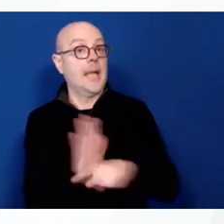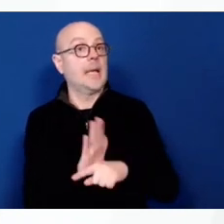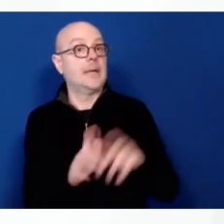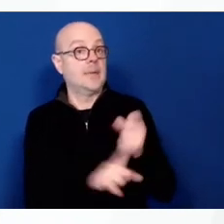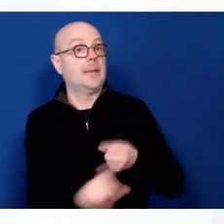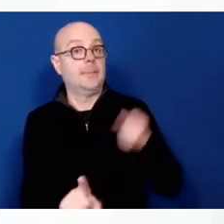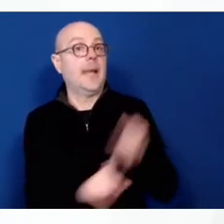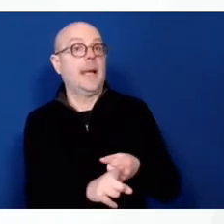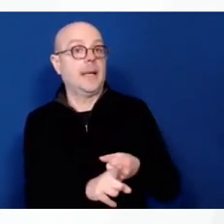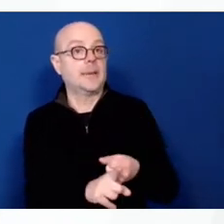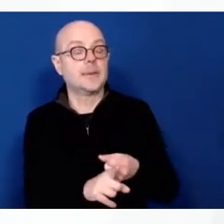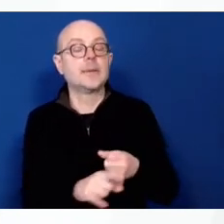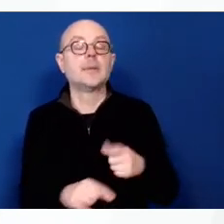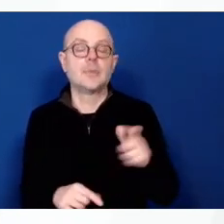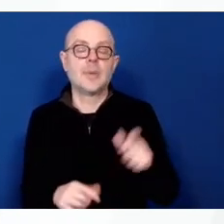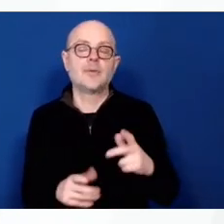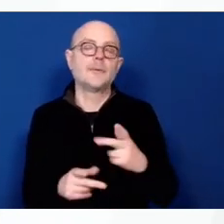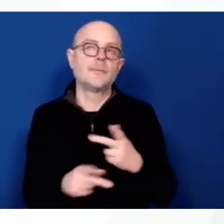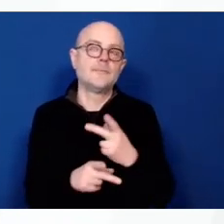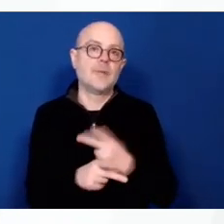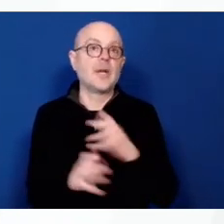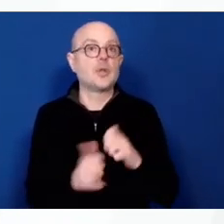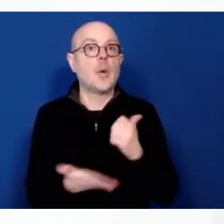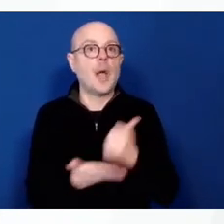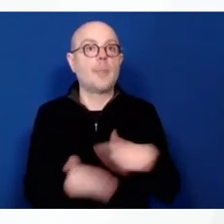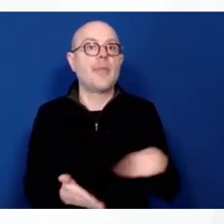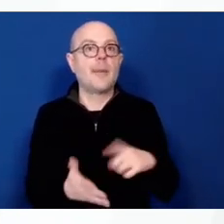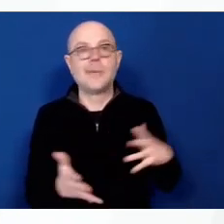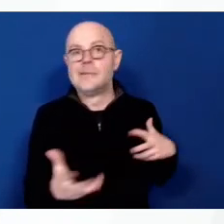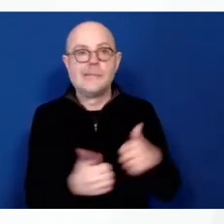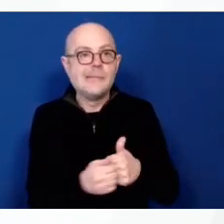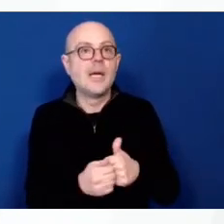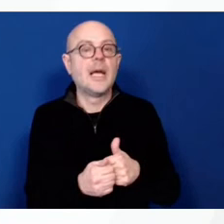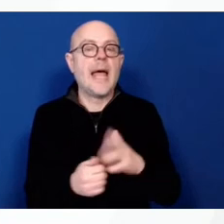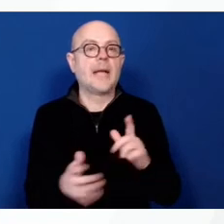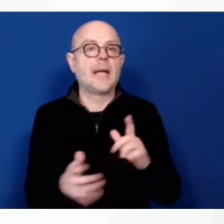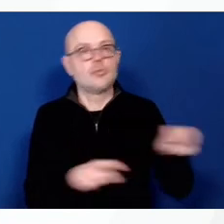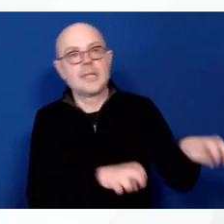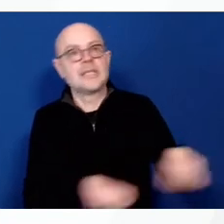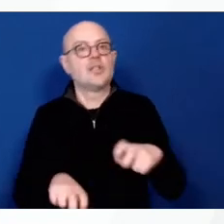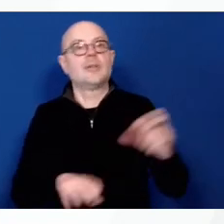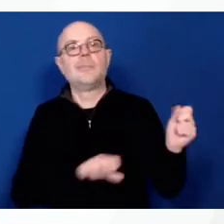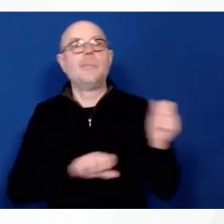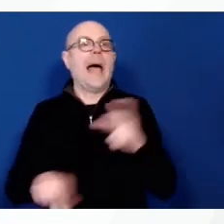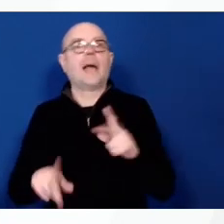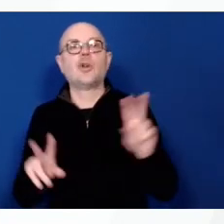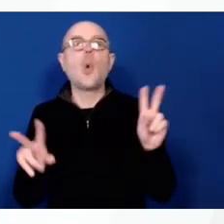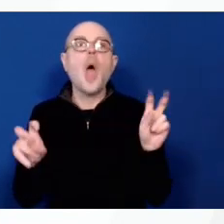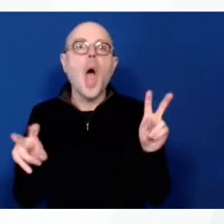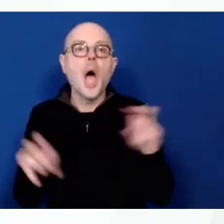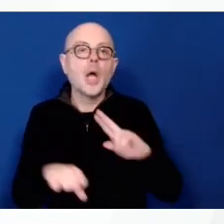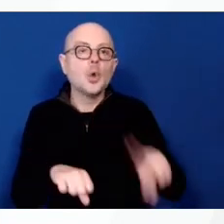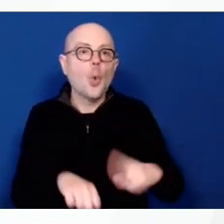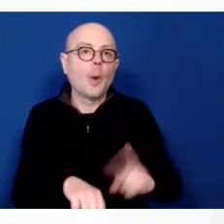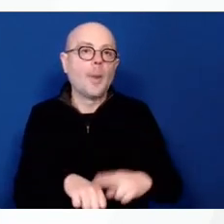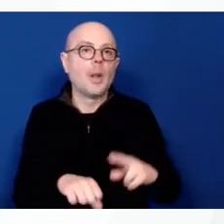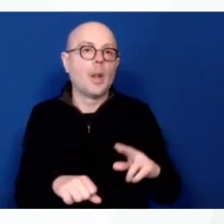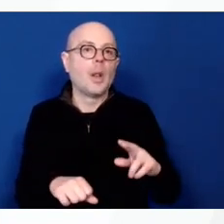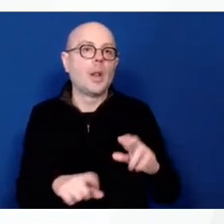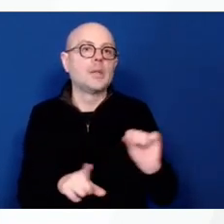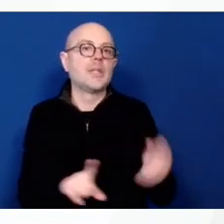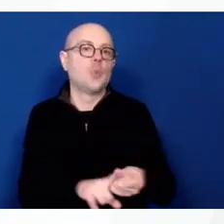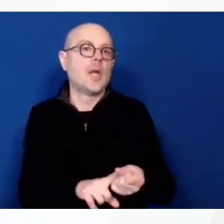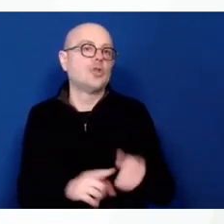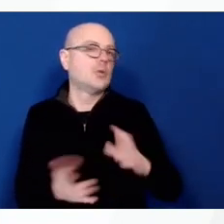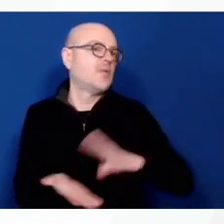to help them make the transition back to, you know, perhaps a more normal state of learning at the